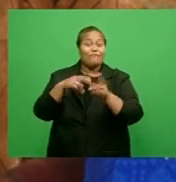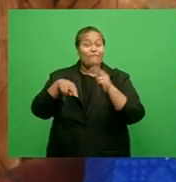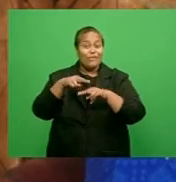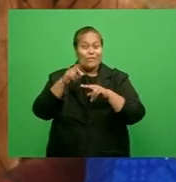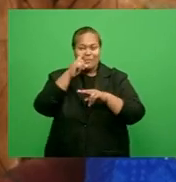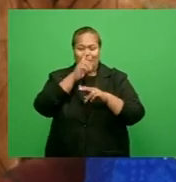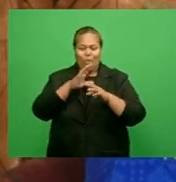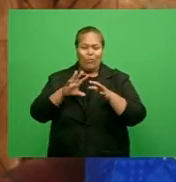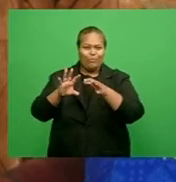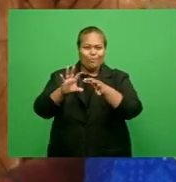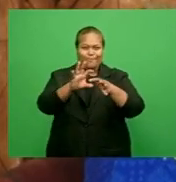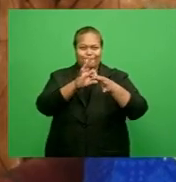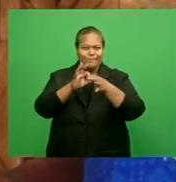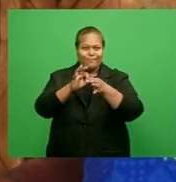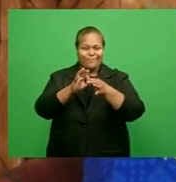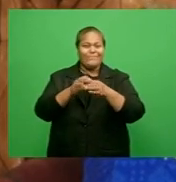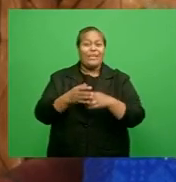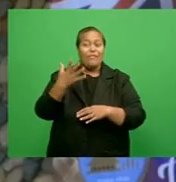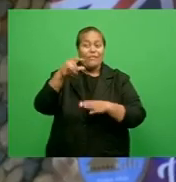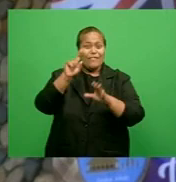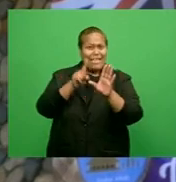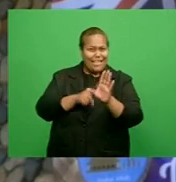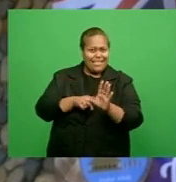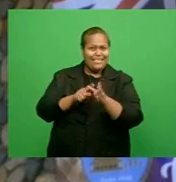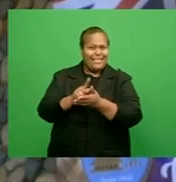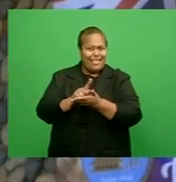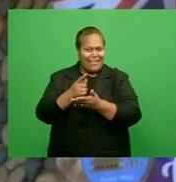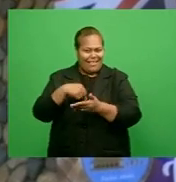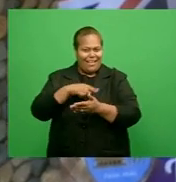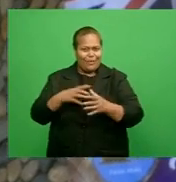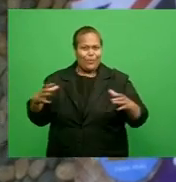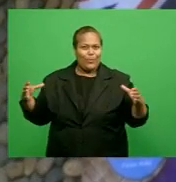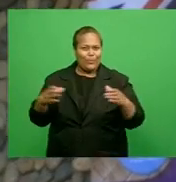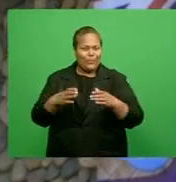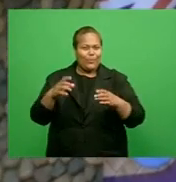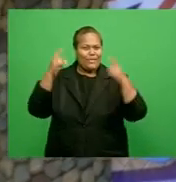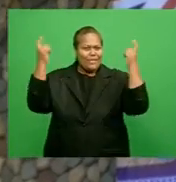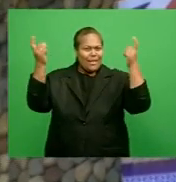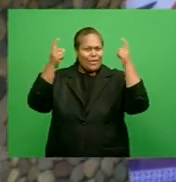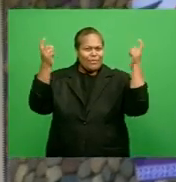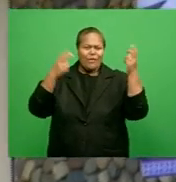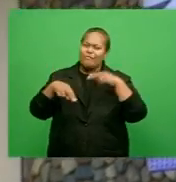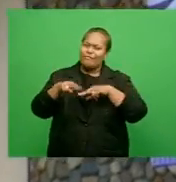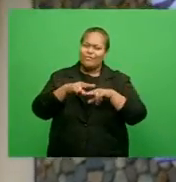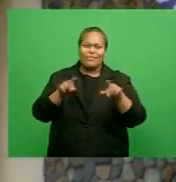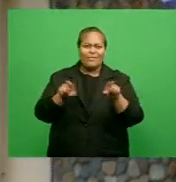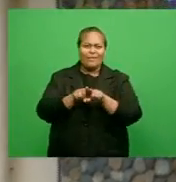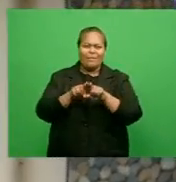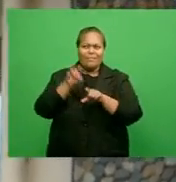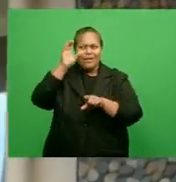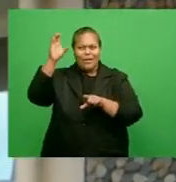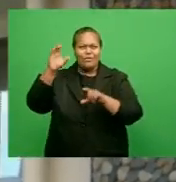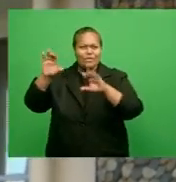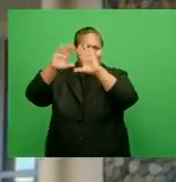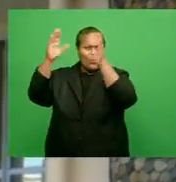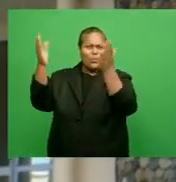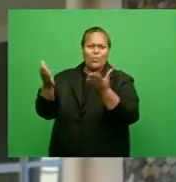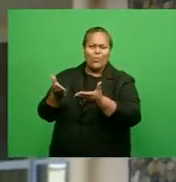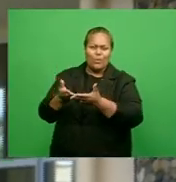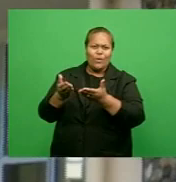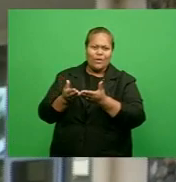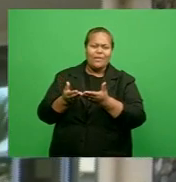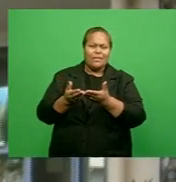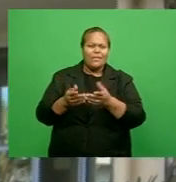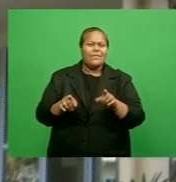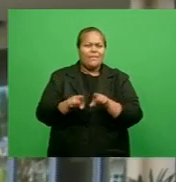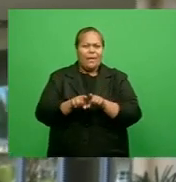celebrate a half century later, Fiji, like nations around the world, is left dealing with the